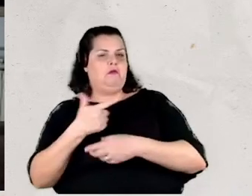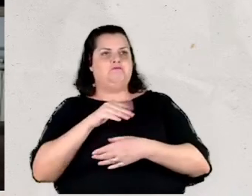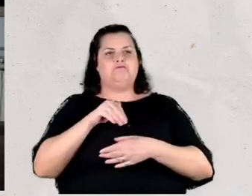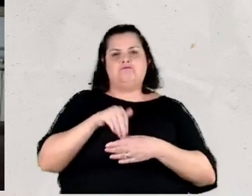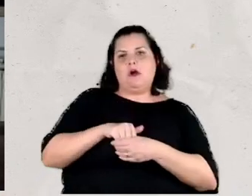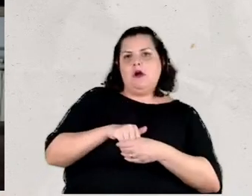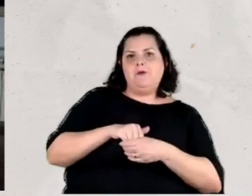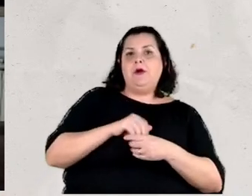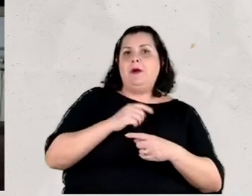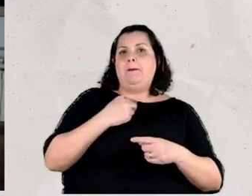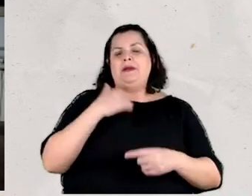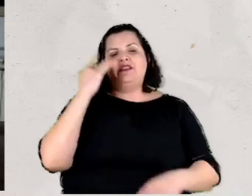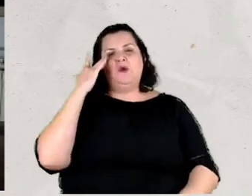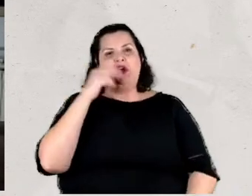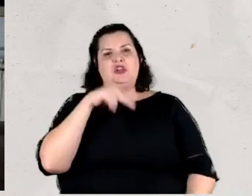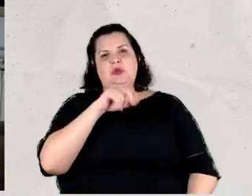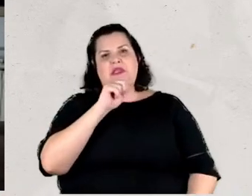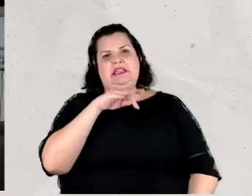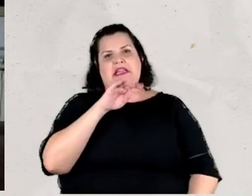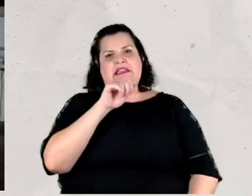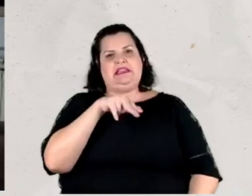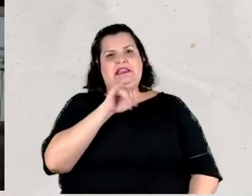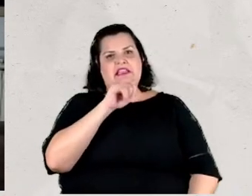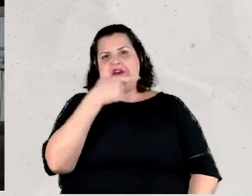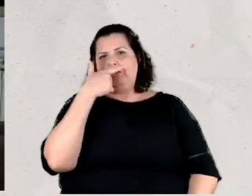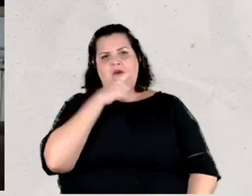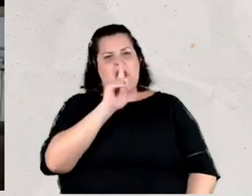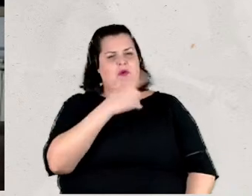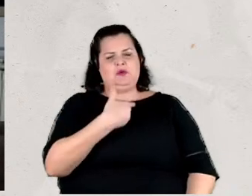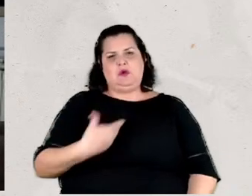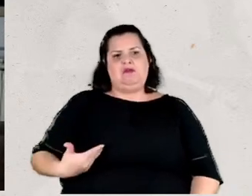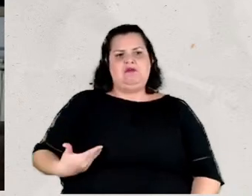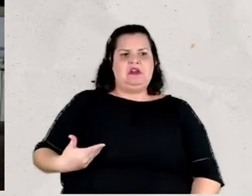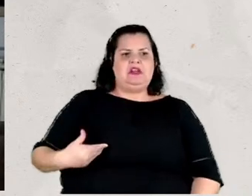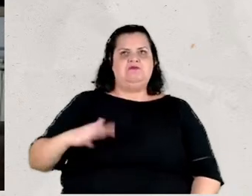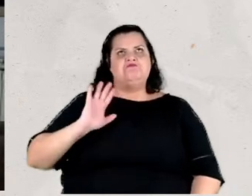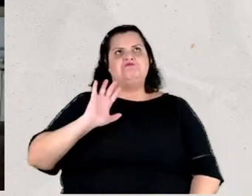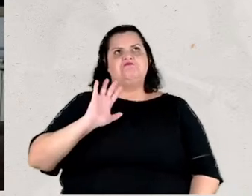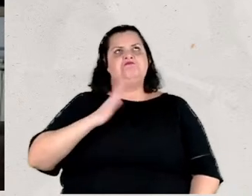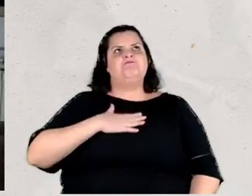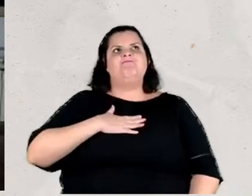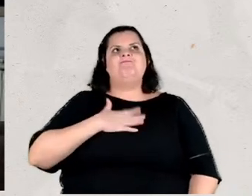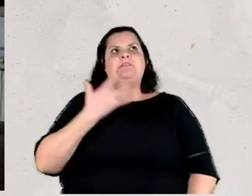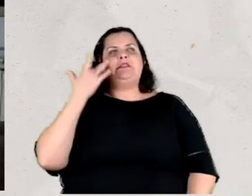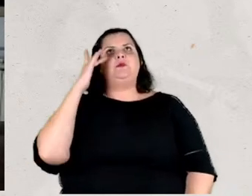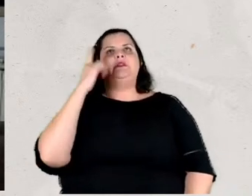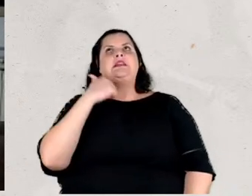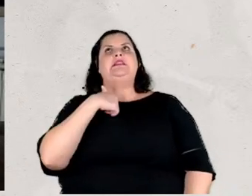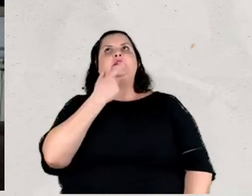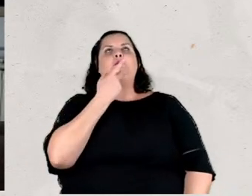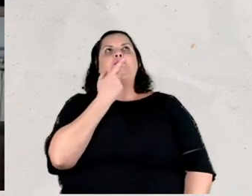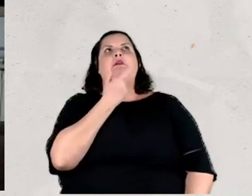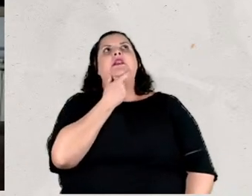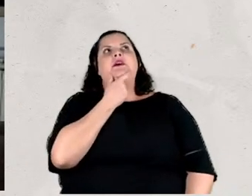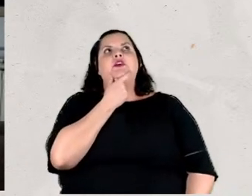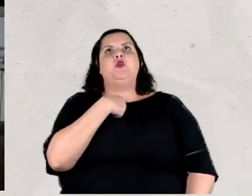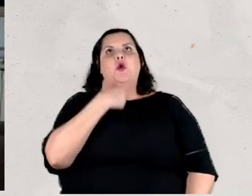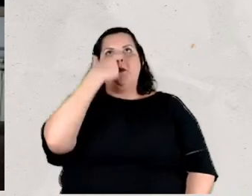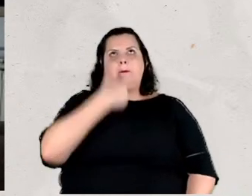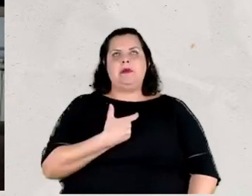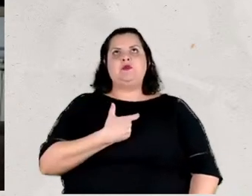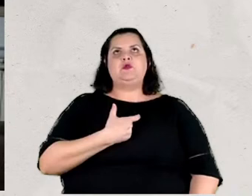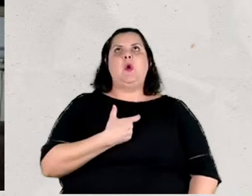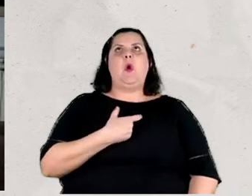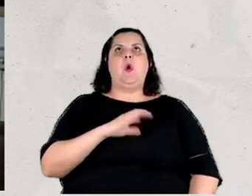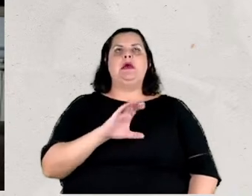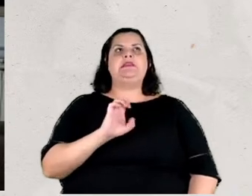centrist voter. I'm a Yair Lapid supporter. My camp is not going to win, but we